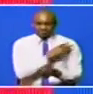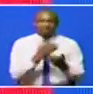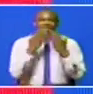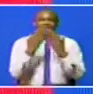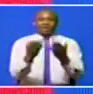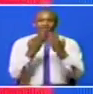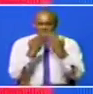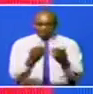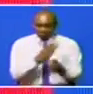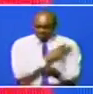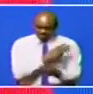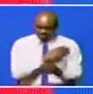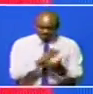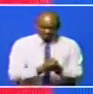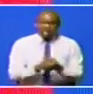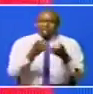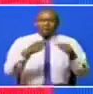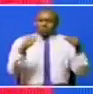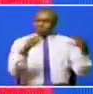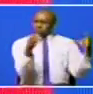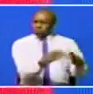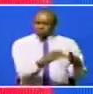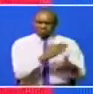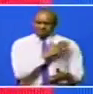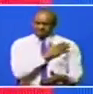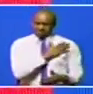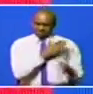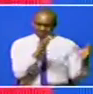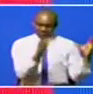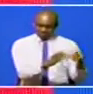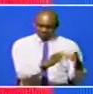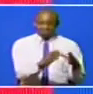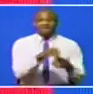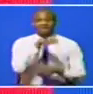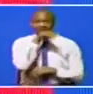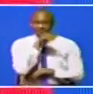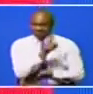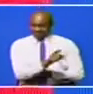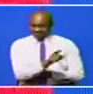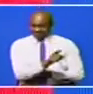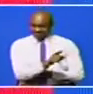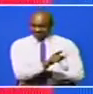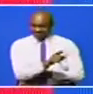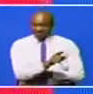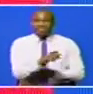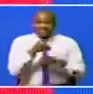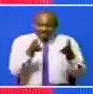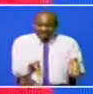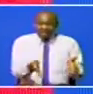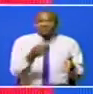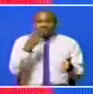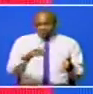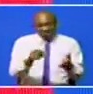Sila, thank you so much. Now, the opposition super alliance NASA's presidential candidate Raila Odinga now has